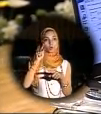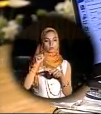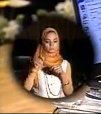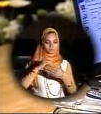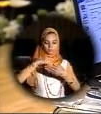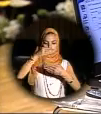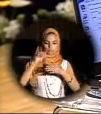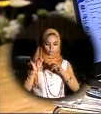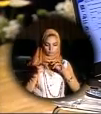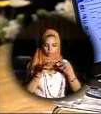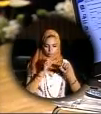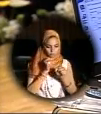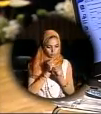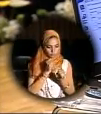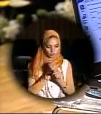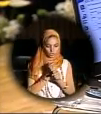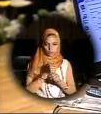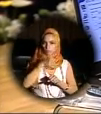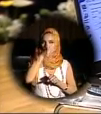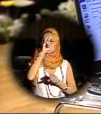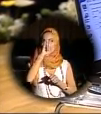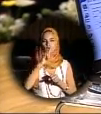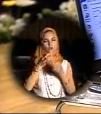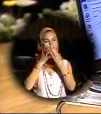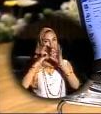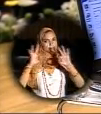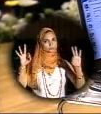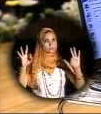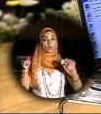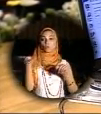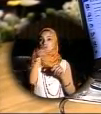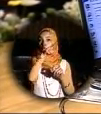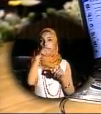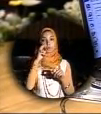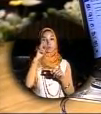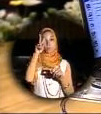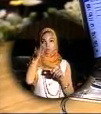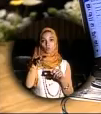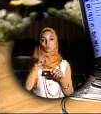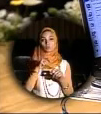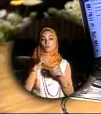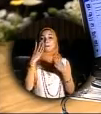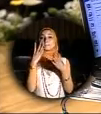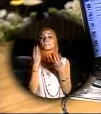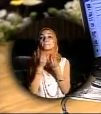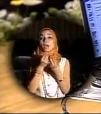that maybe we can start in write something. Vuoi scrivere qualcosa? Lo scrivi?